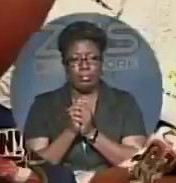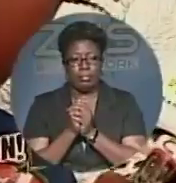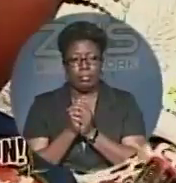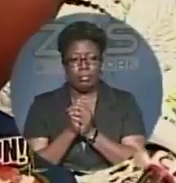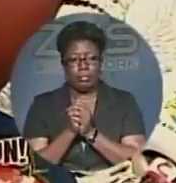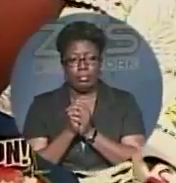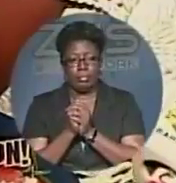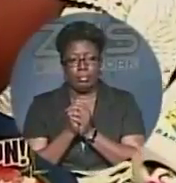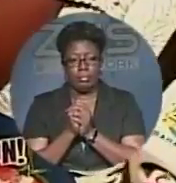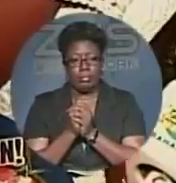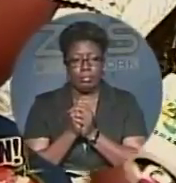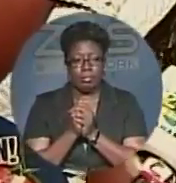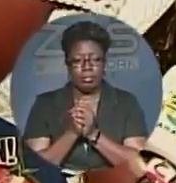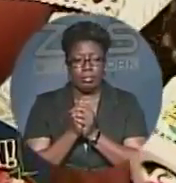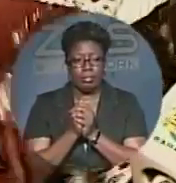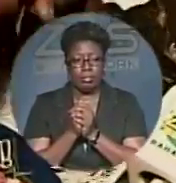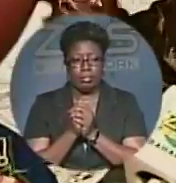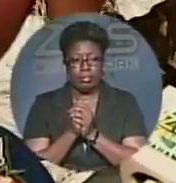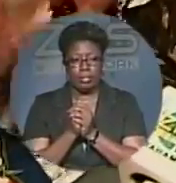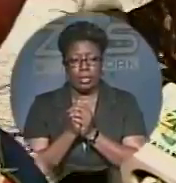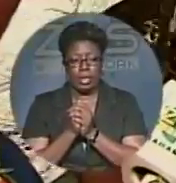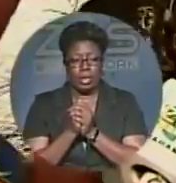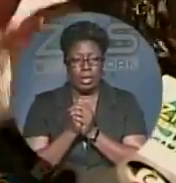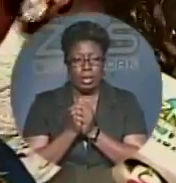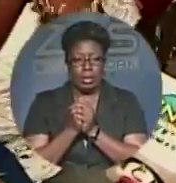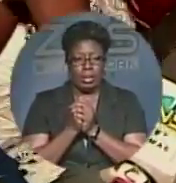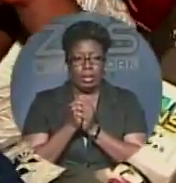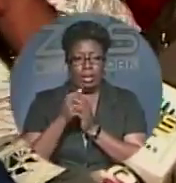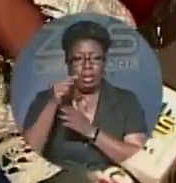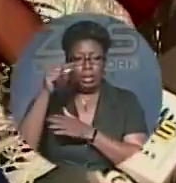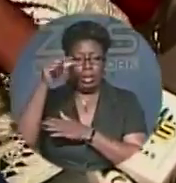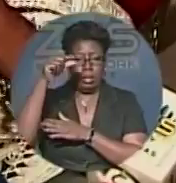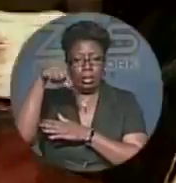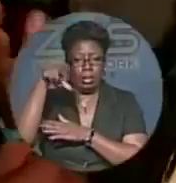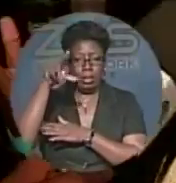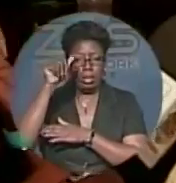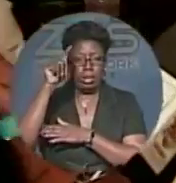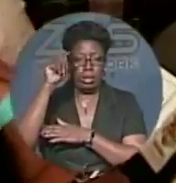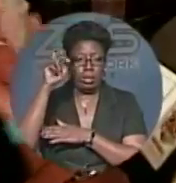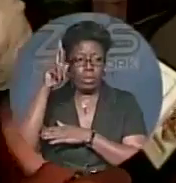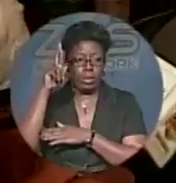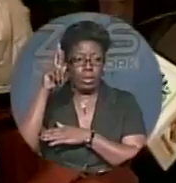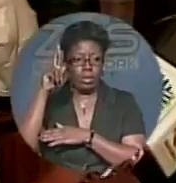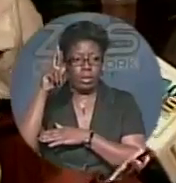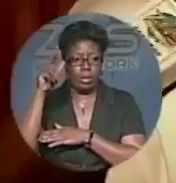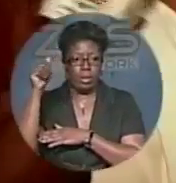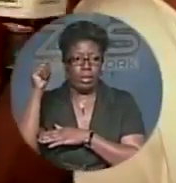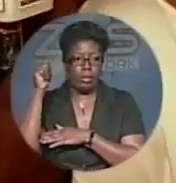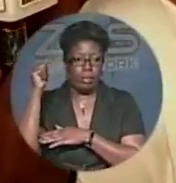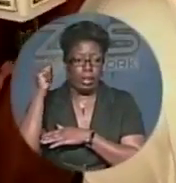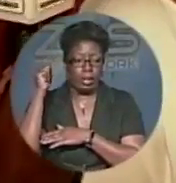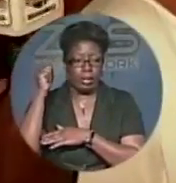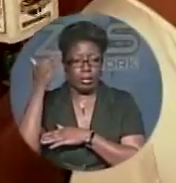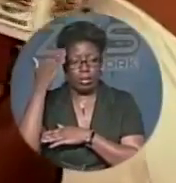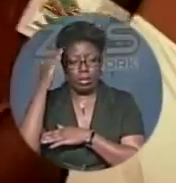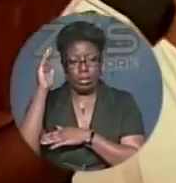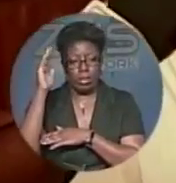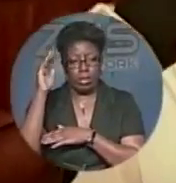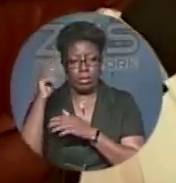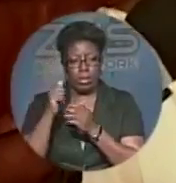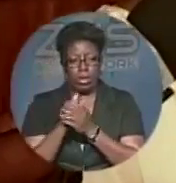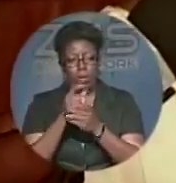A quarterback is the person who runs around. I don't know. He come for the drinks and the food. What is it, a defensive